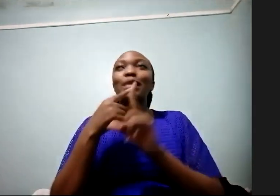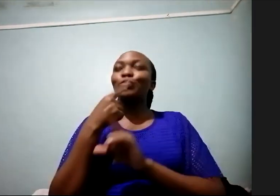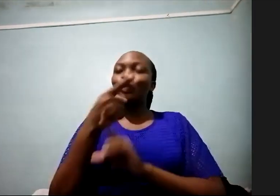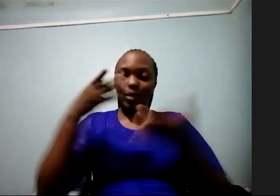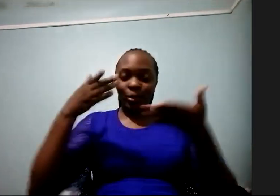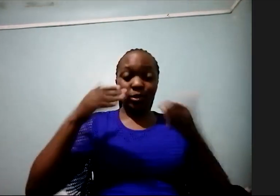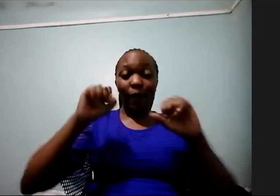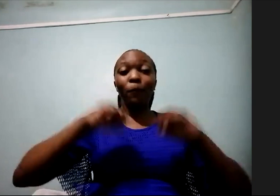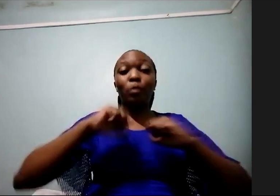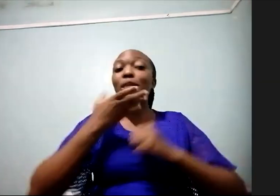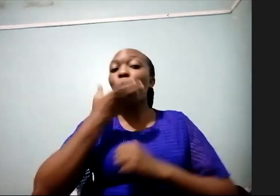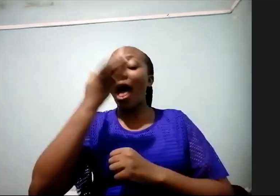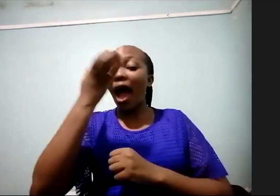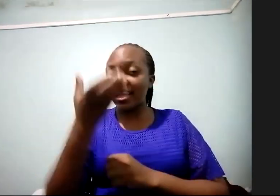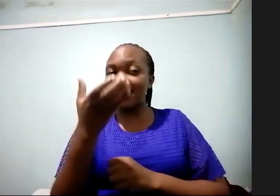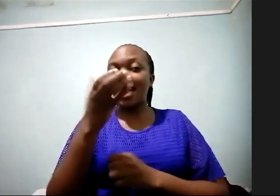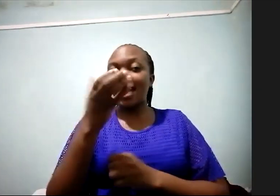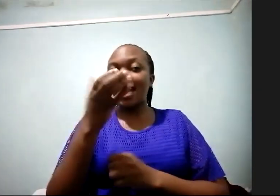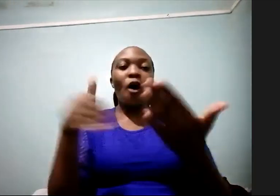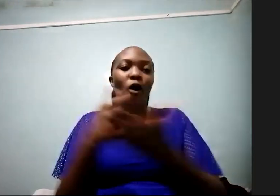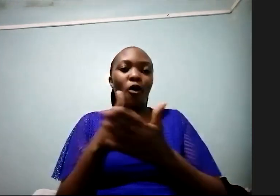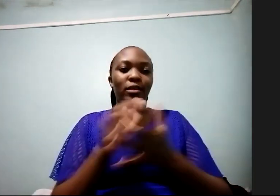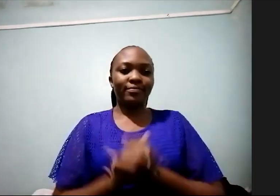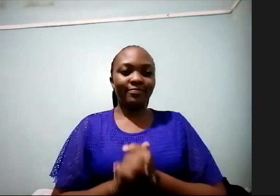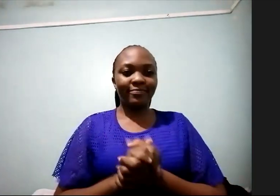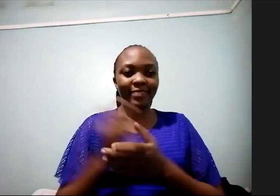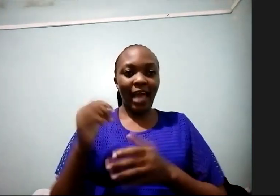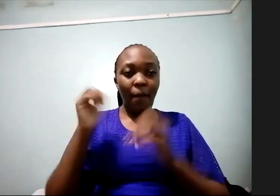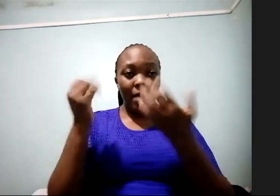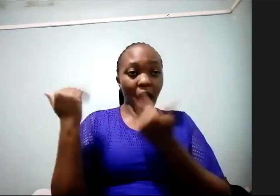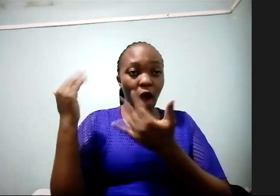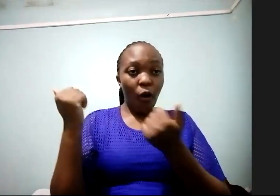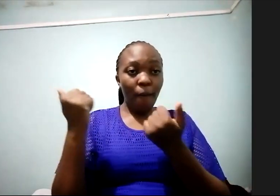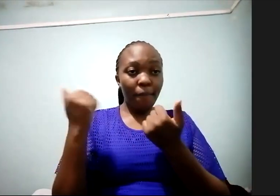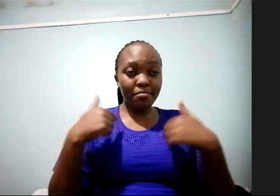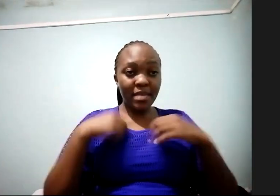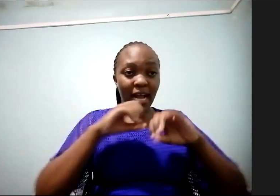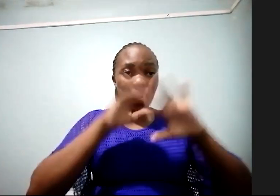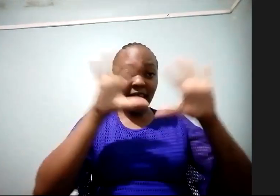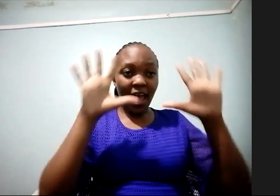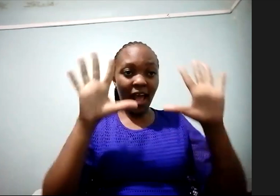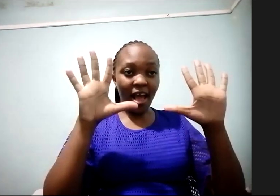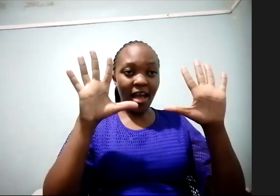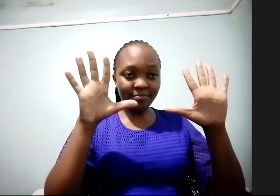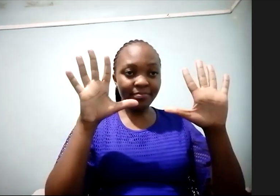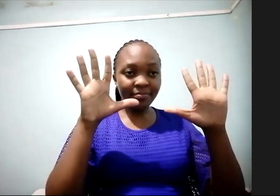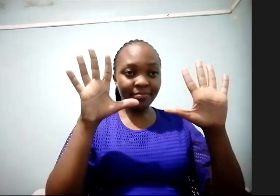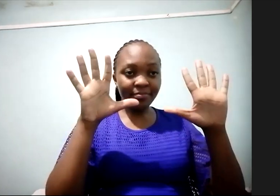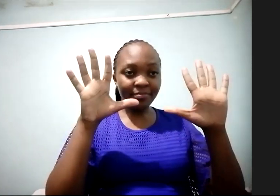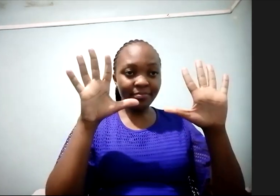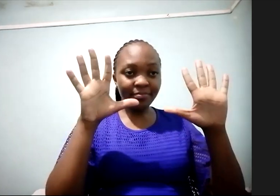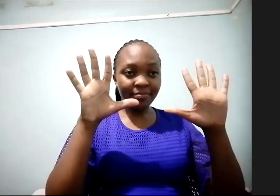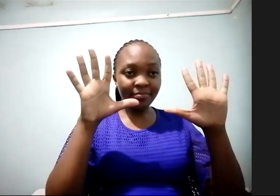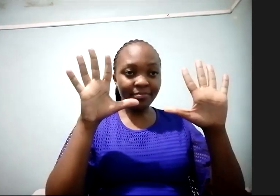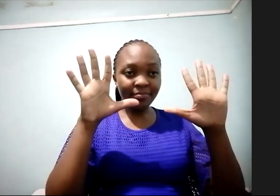Joseph, am I loud and clear? Yeah, you are loud and clear. And just to bring you to par, of course, today we have a new